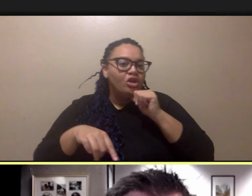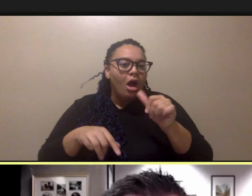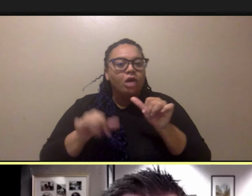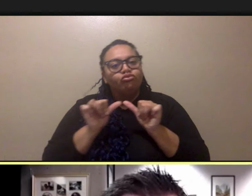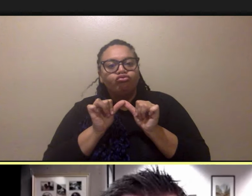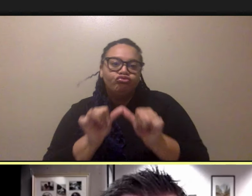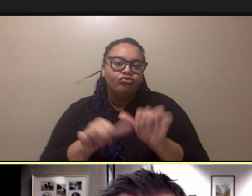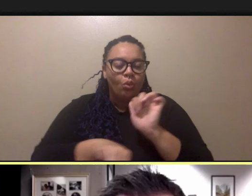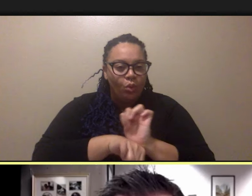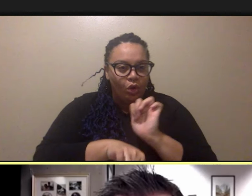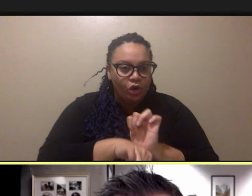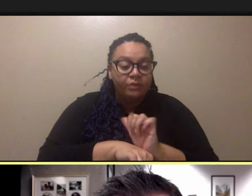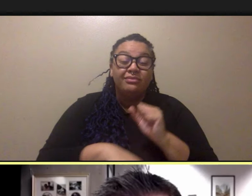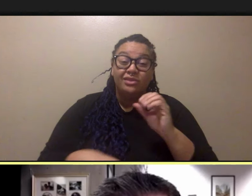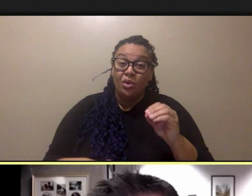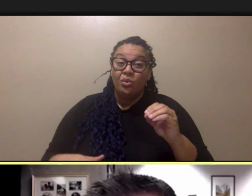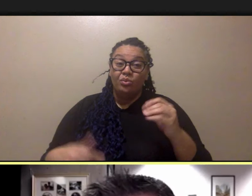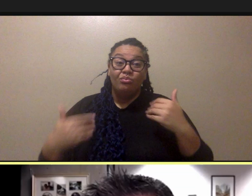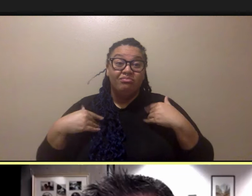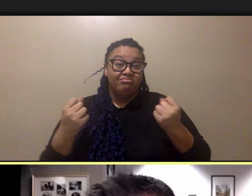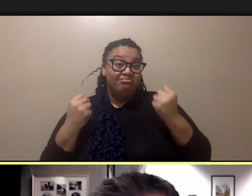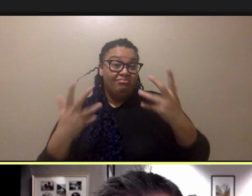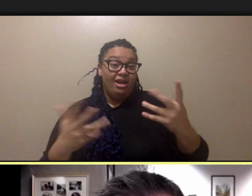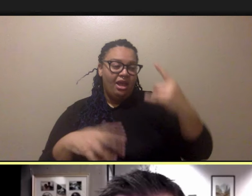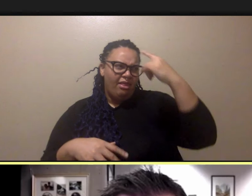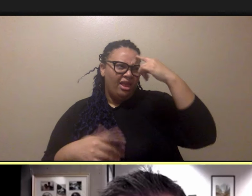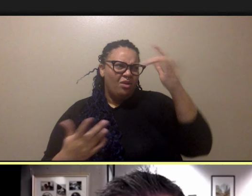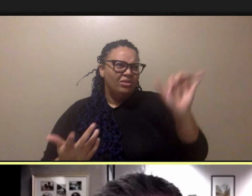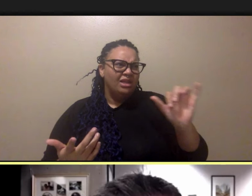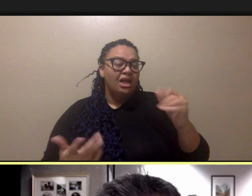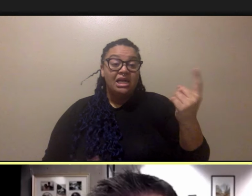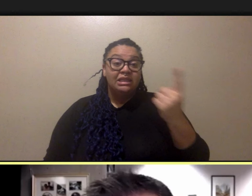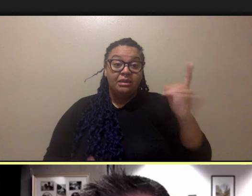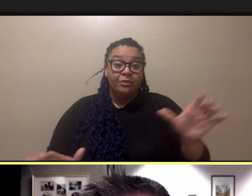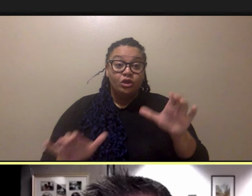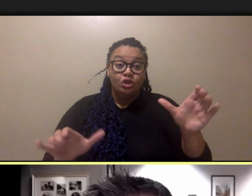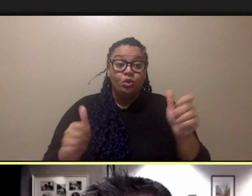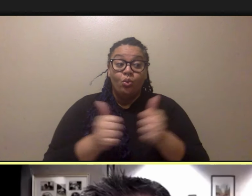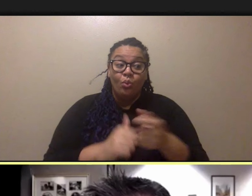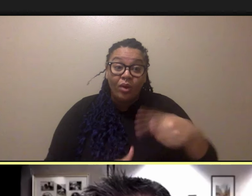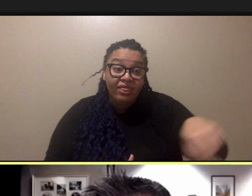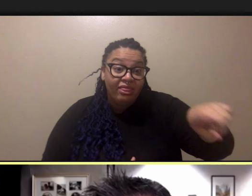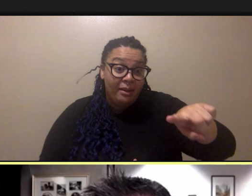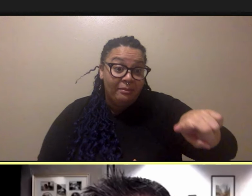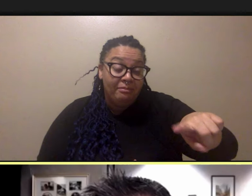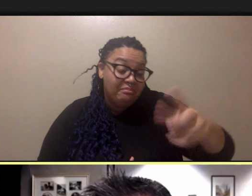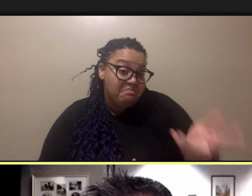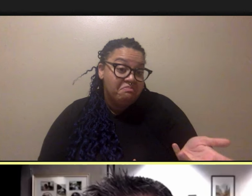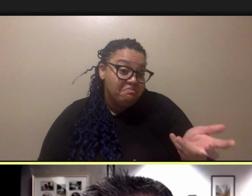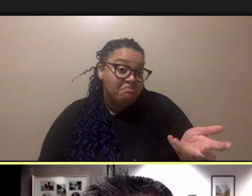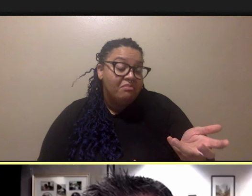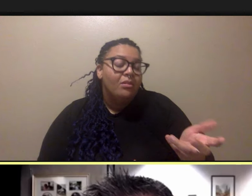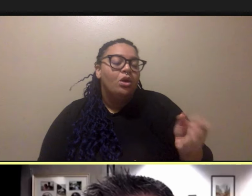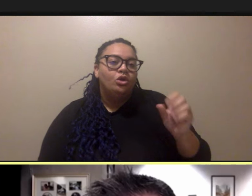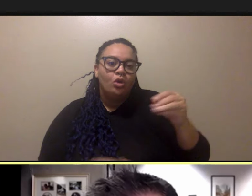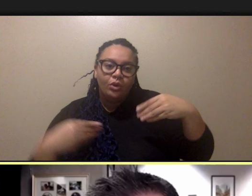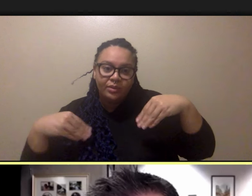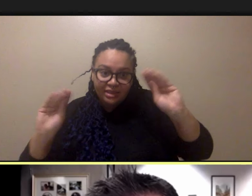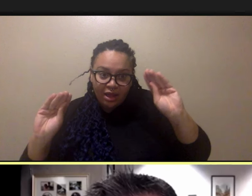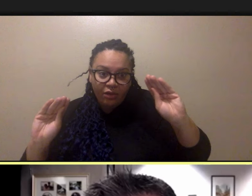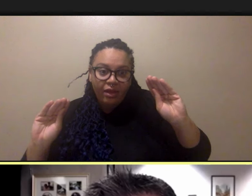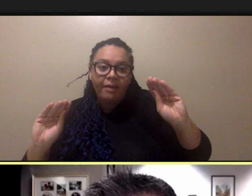young people, excess of them, and the thinking was this is something to do with them. And you'd sell them on